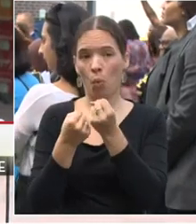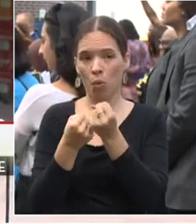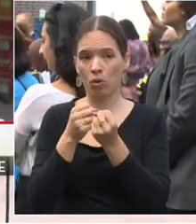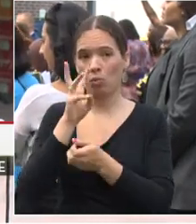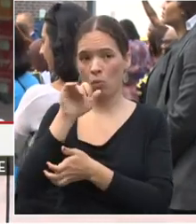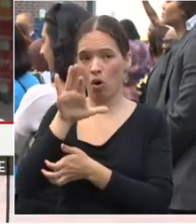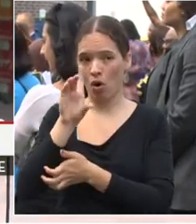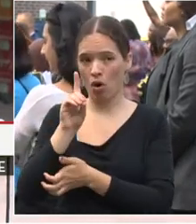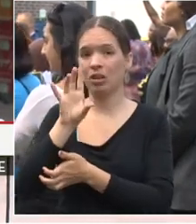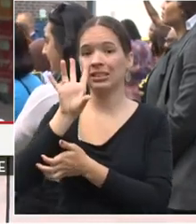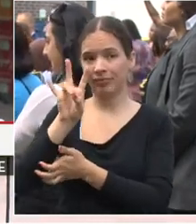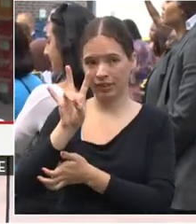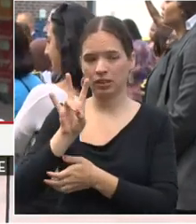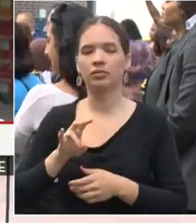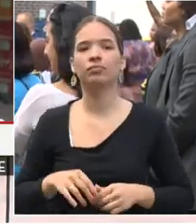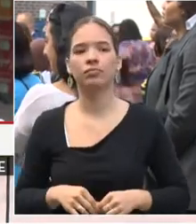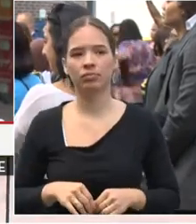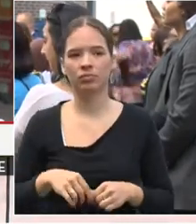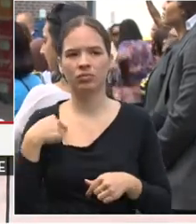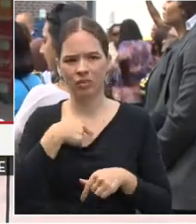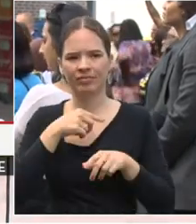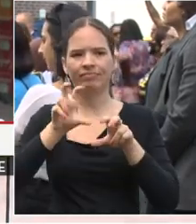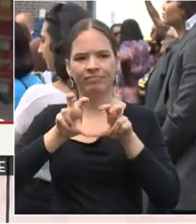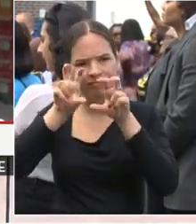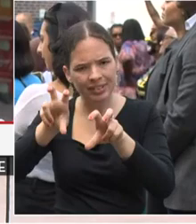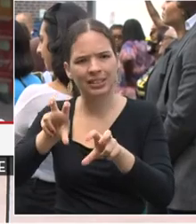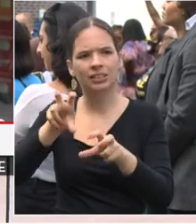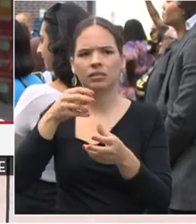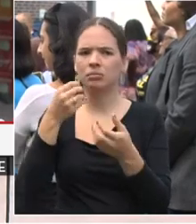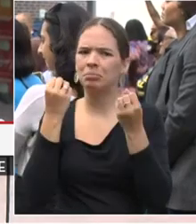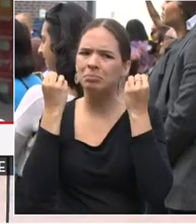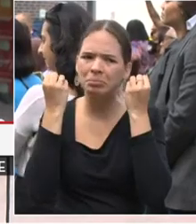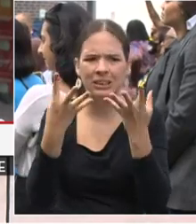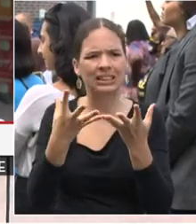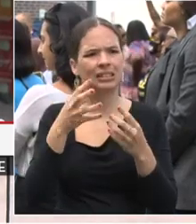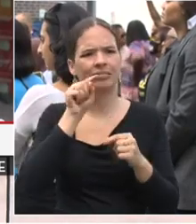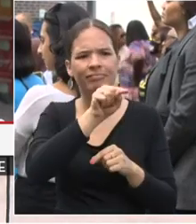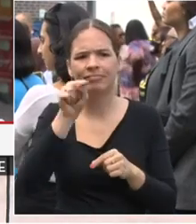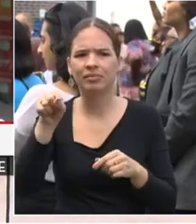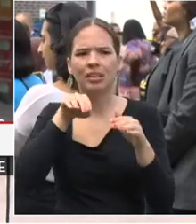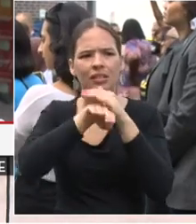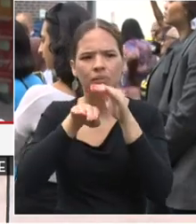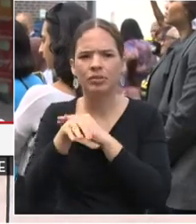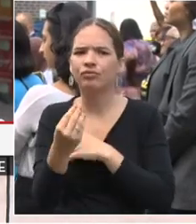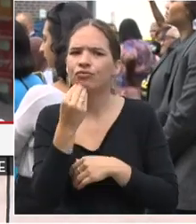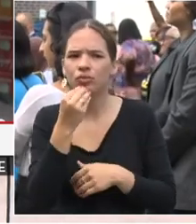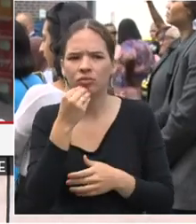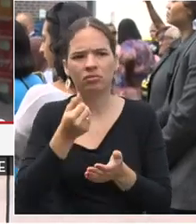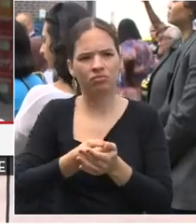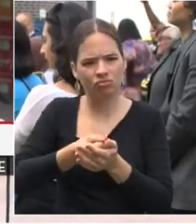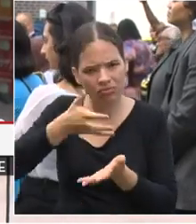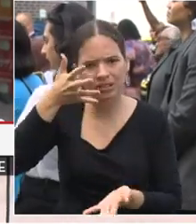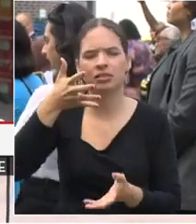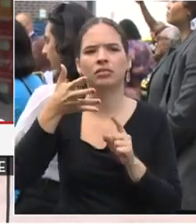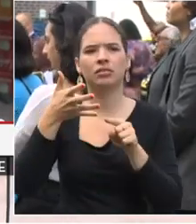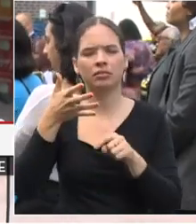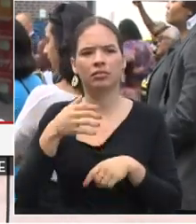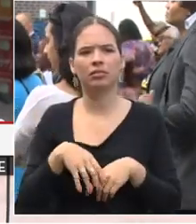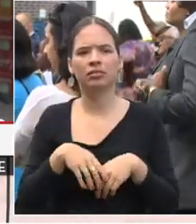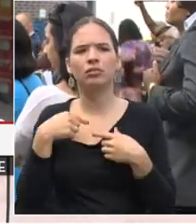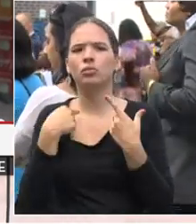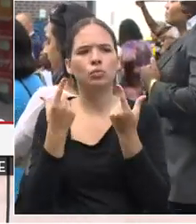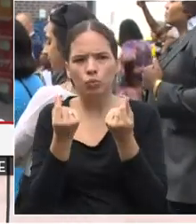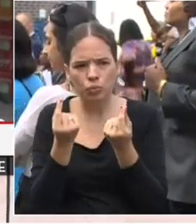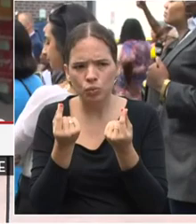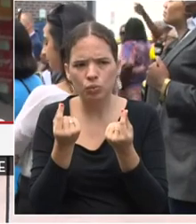million in the Food Access Fund. And what that allows us to do is provide incentives to attract